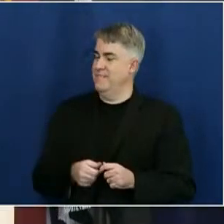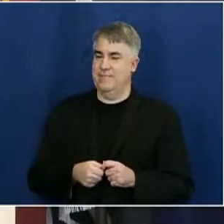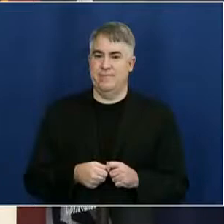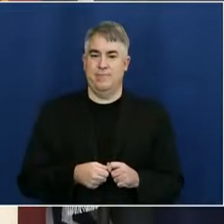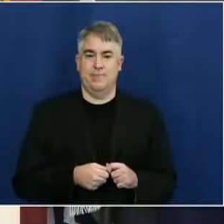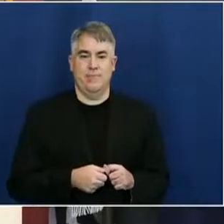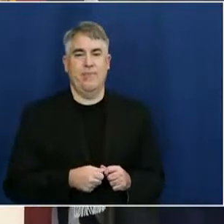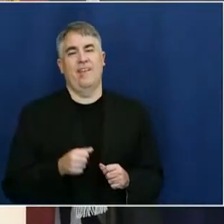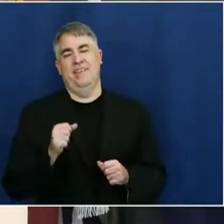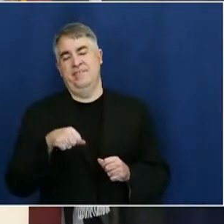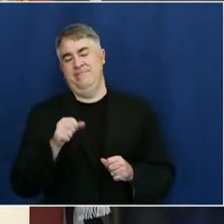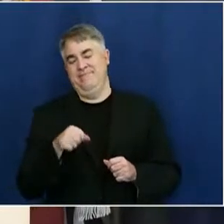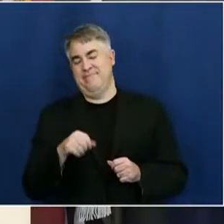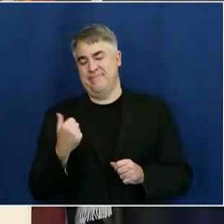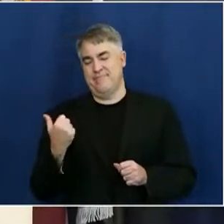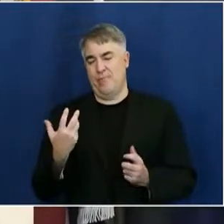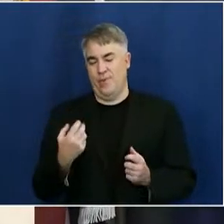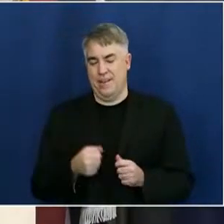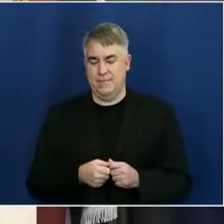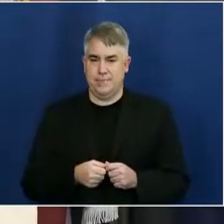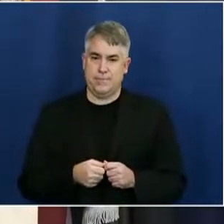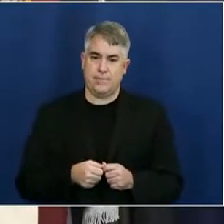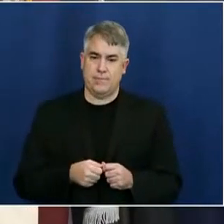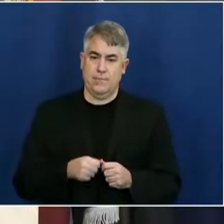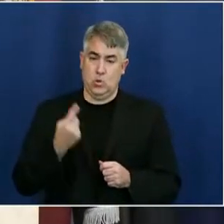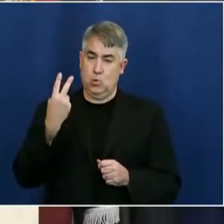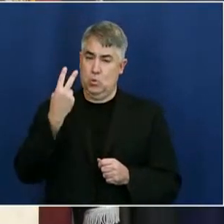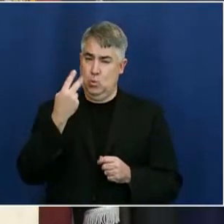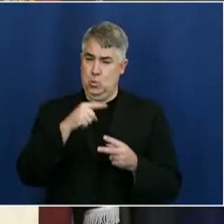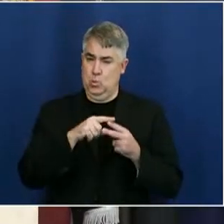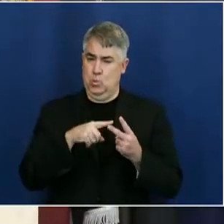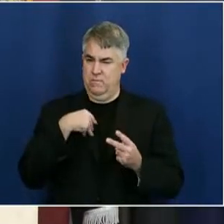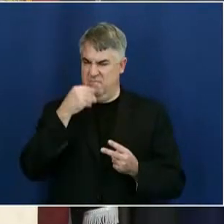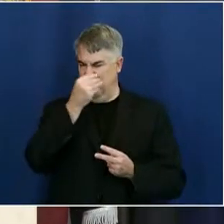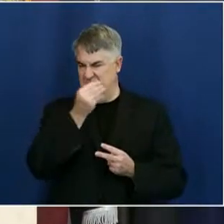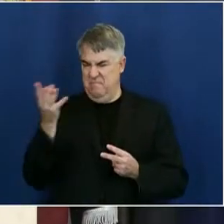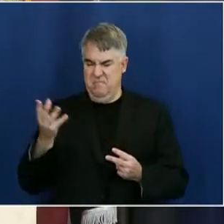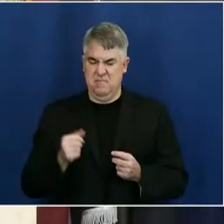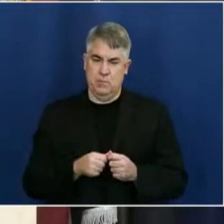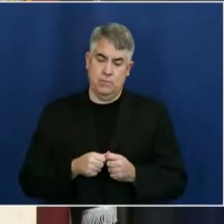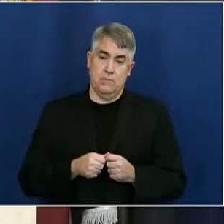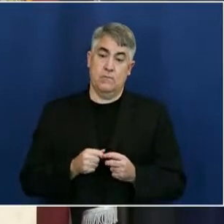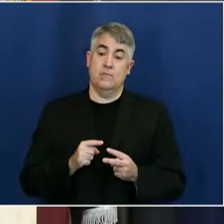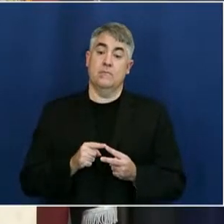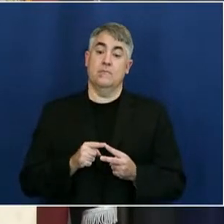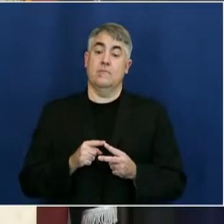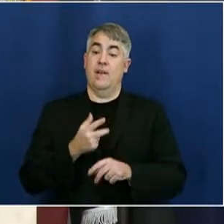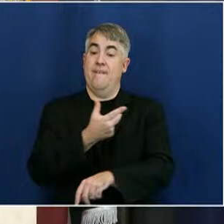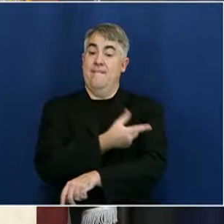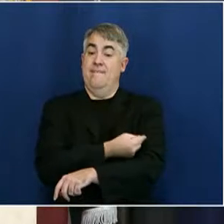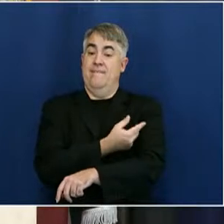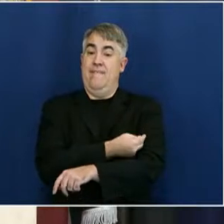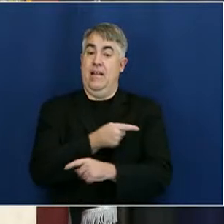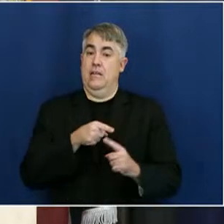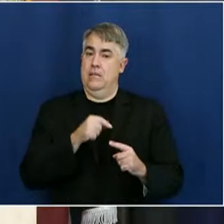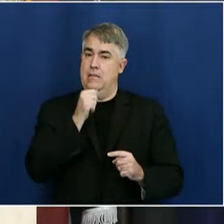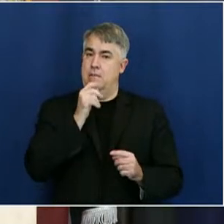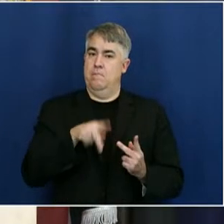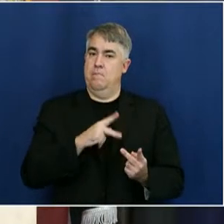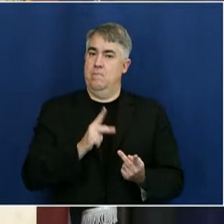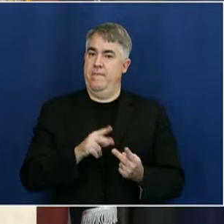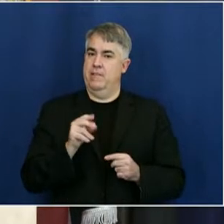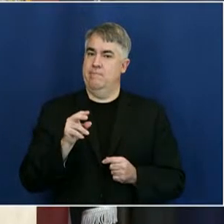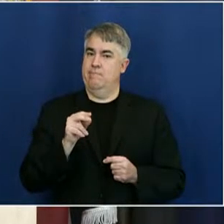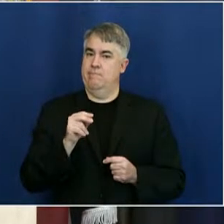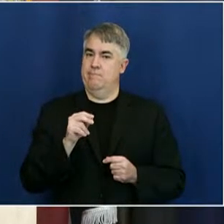I think that there's 2 pieces that I wanted to pass on. One, we know that the vaccine is not perfect. It is very good at